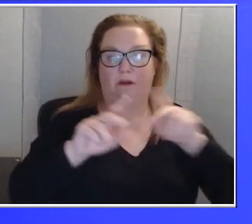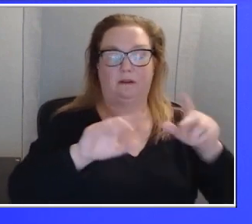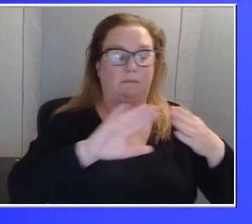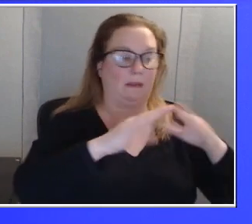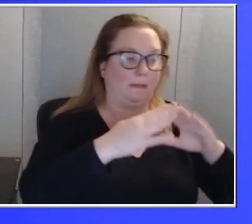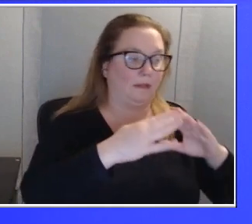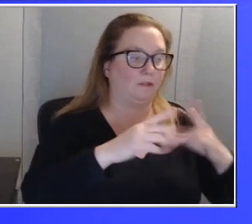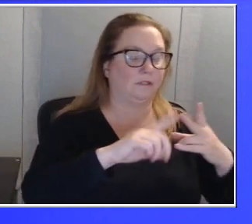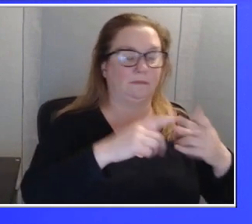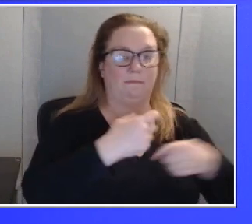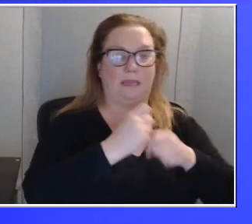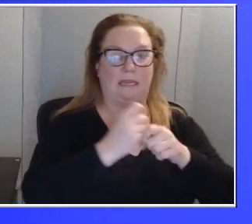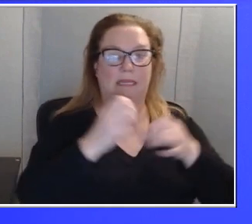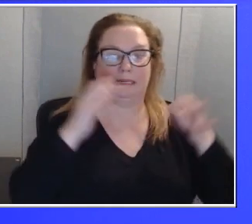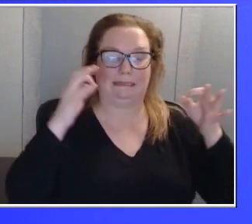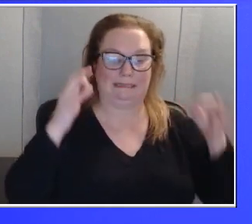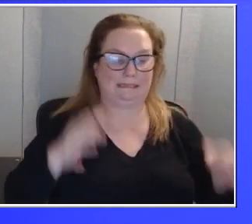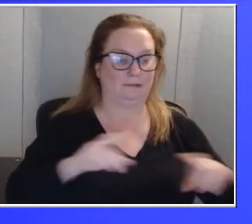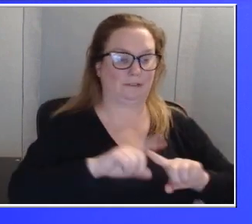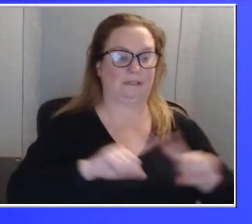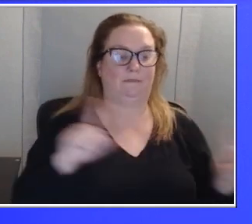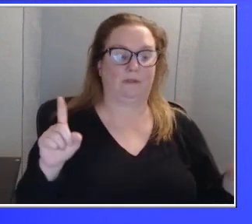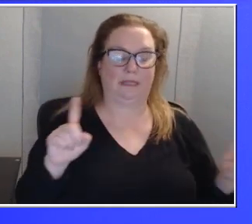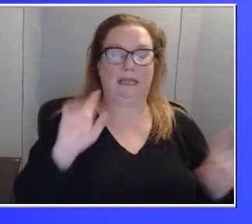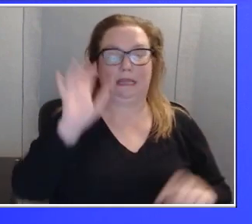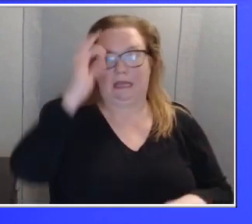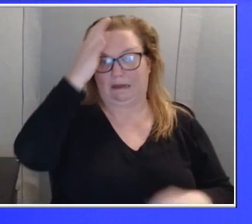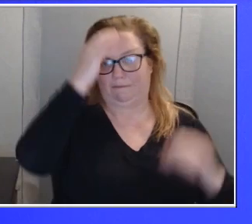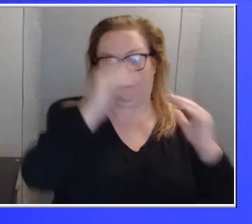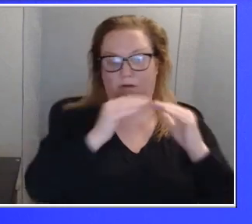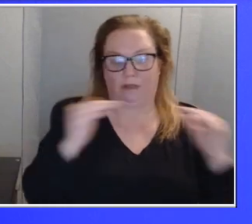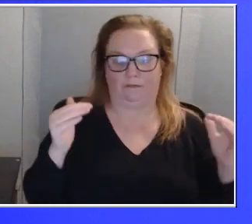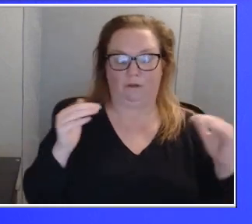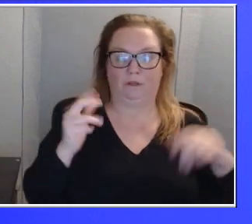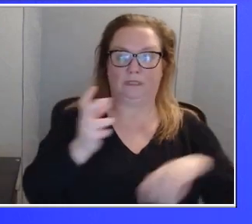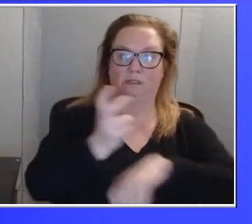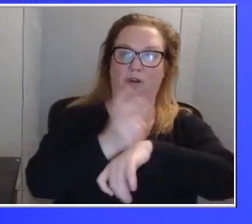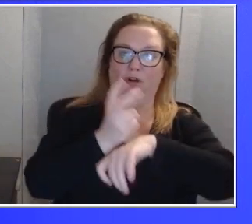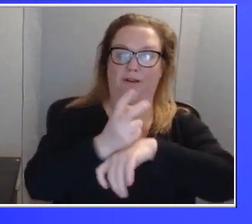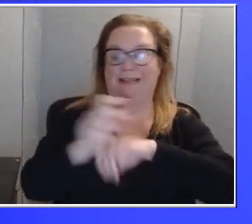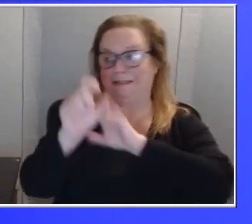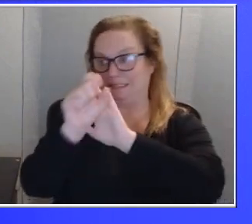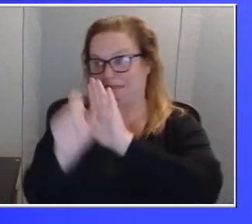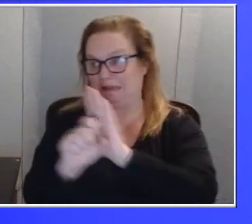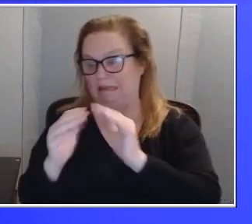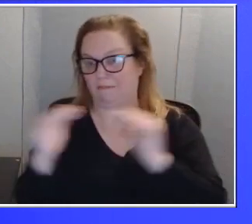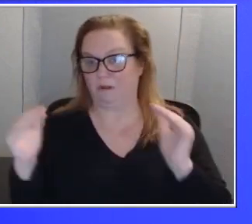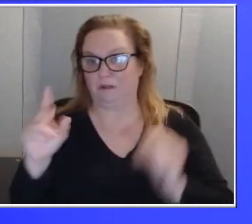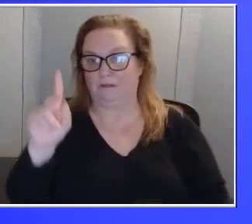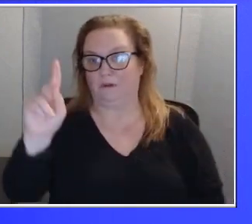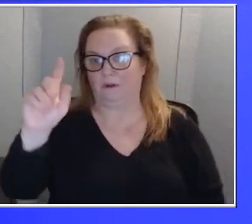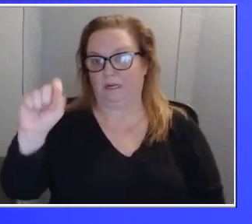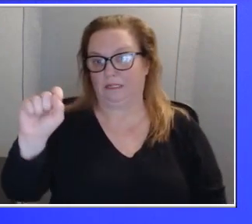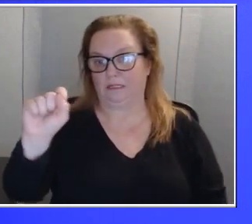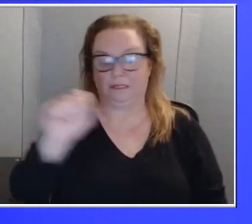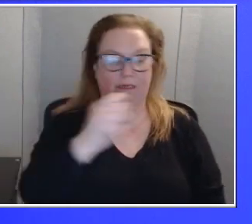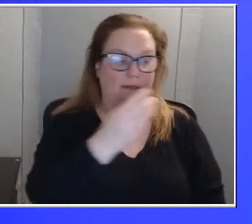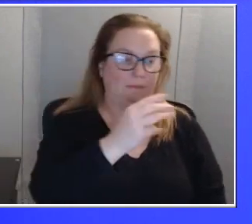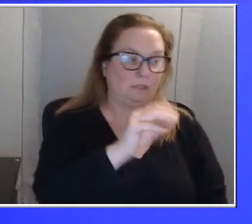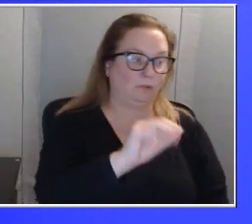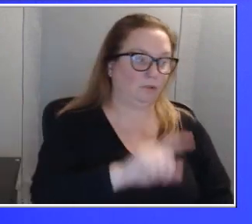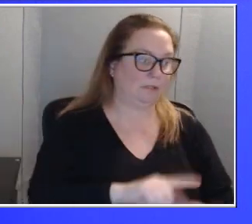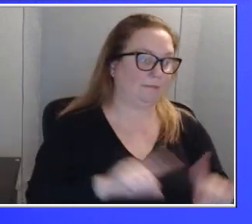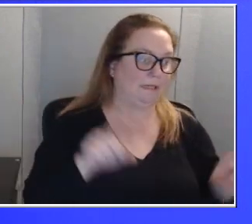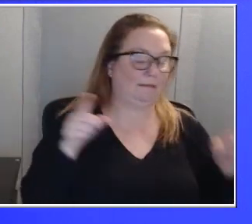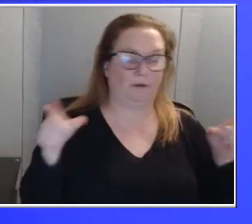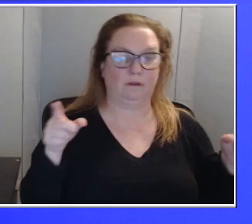decisions. So at a federal level, that's difficult. And then it looks very different on a state level. So if you're in Kansas and Missouri's doing something different, you